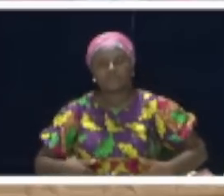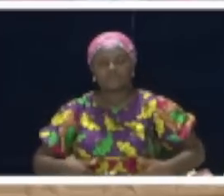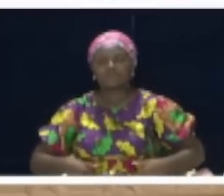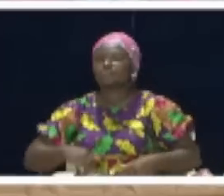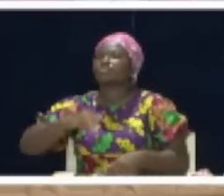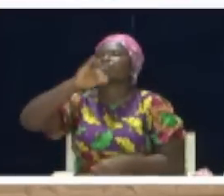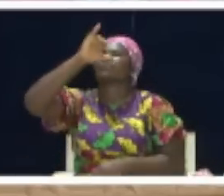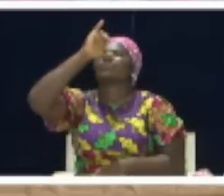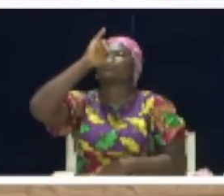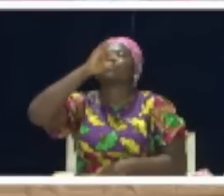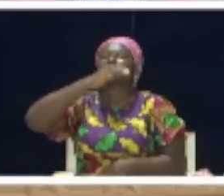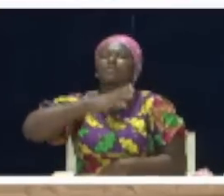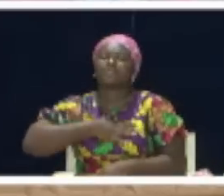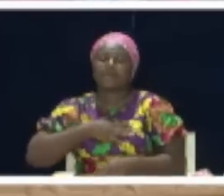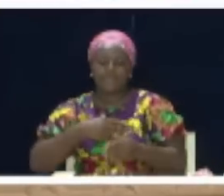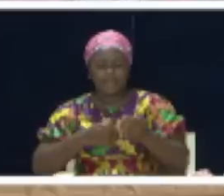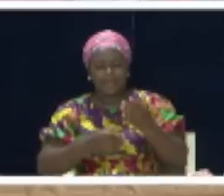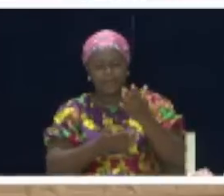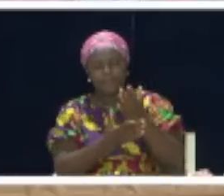drink my blood.